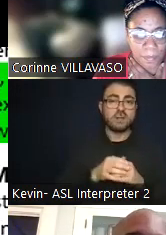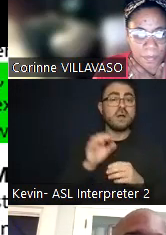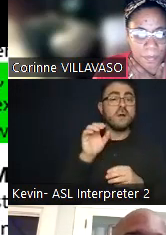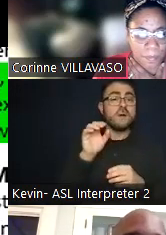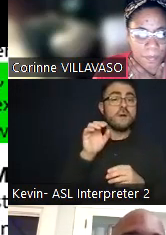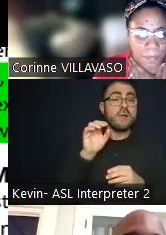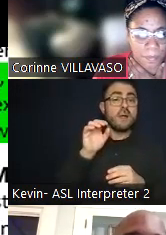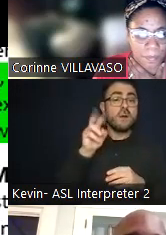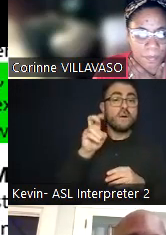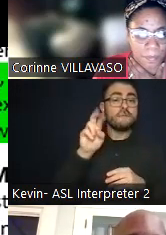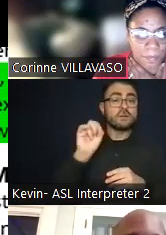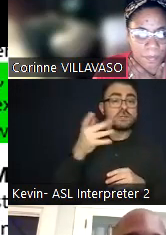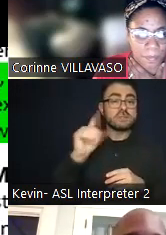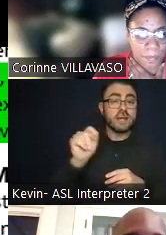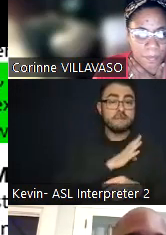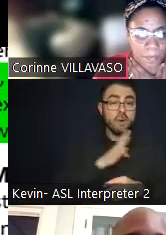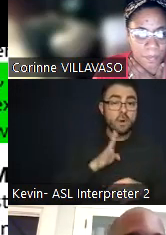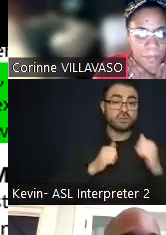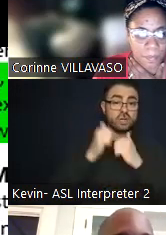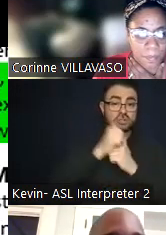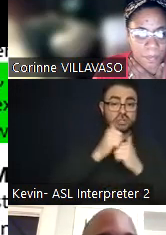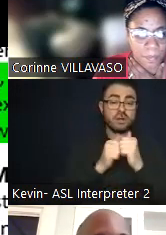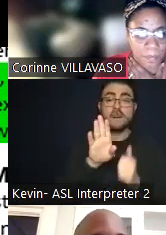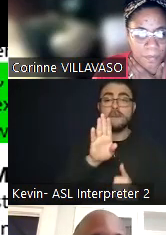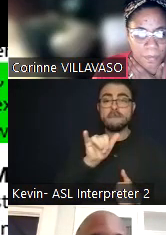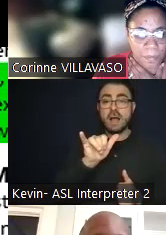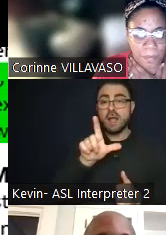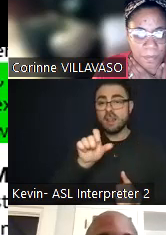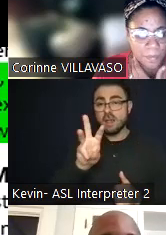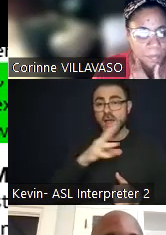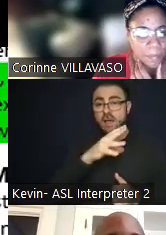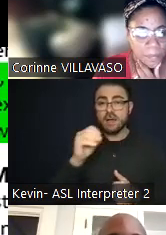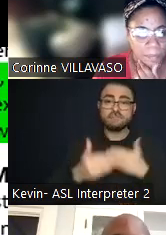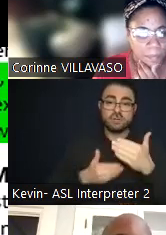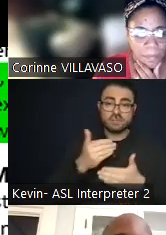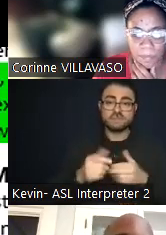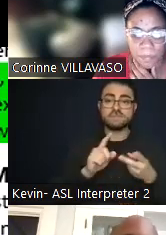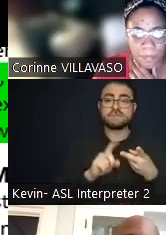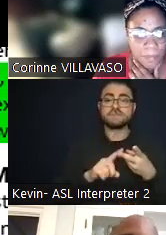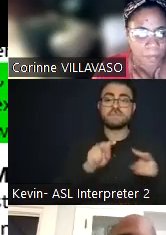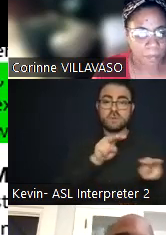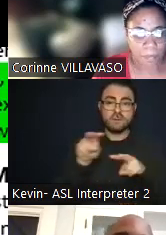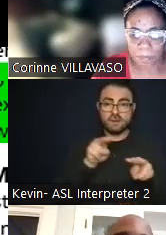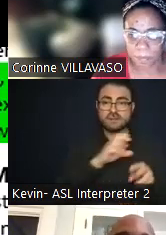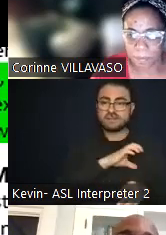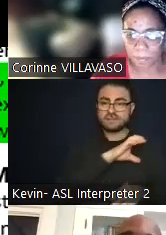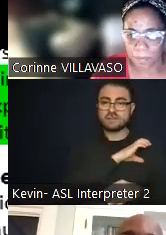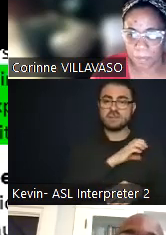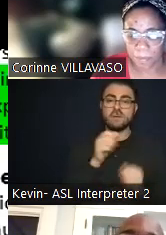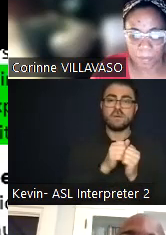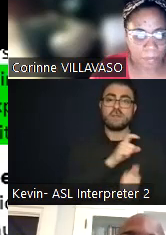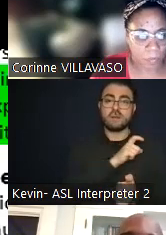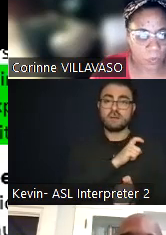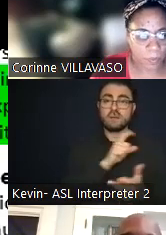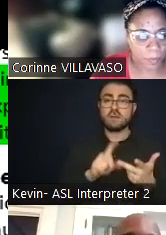structure, including its bylaws and other internal processes, training about civilian oversight of law enforcement, training about local history